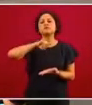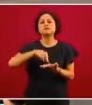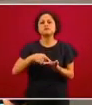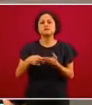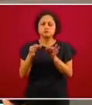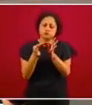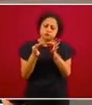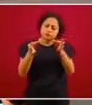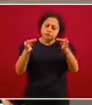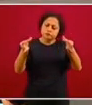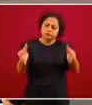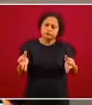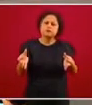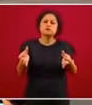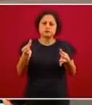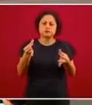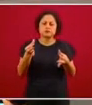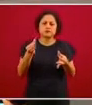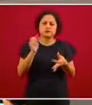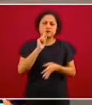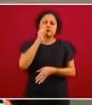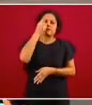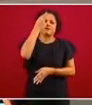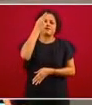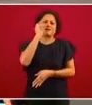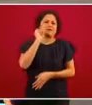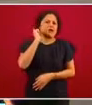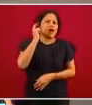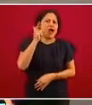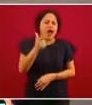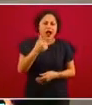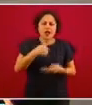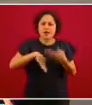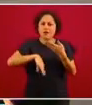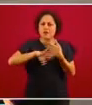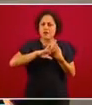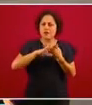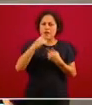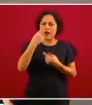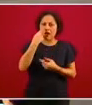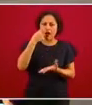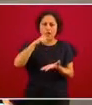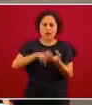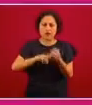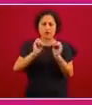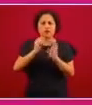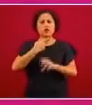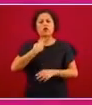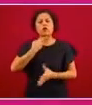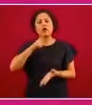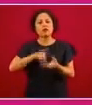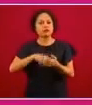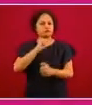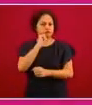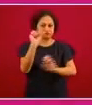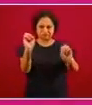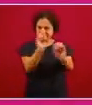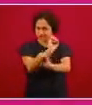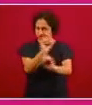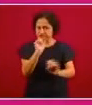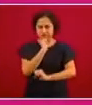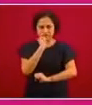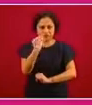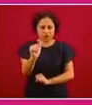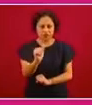this process is painless. It doesn't have any negative consequence on the person's body,